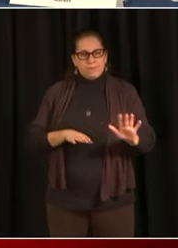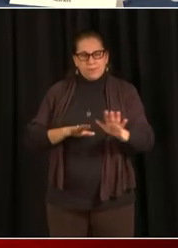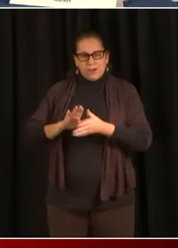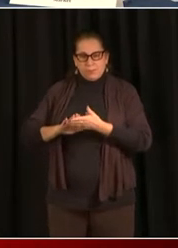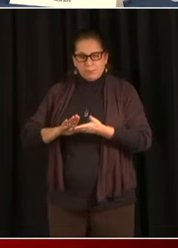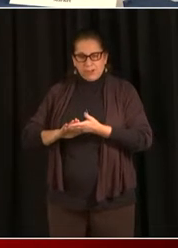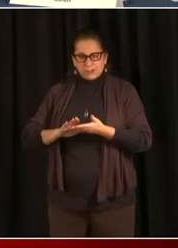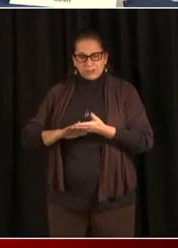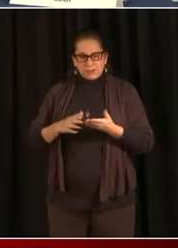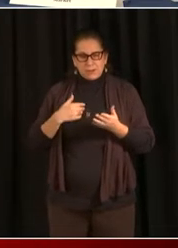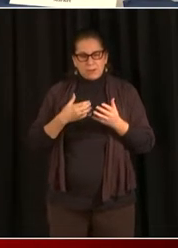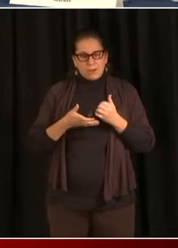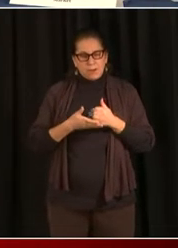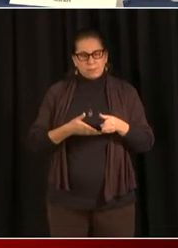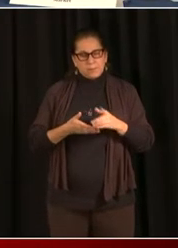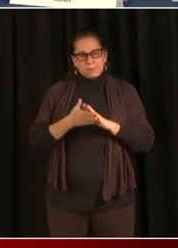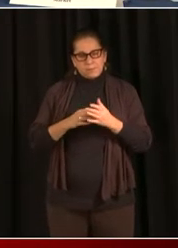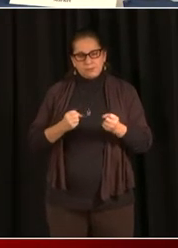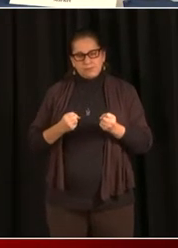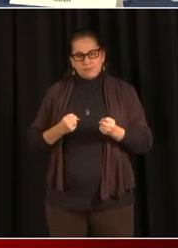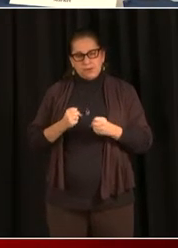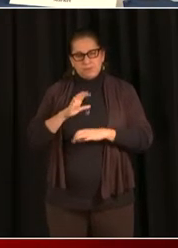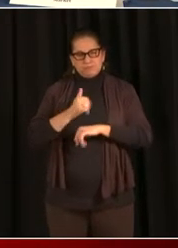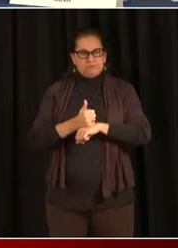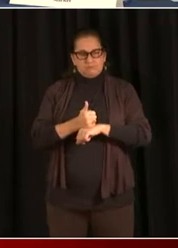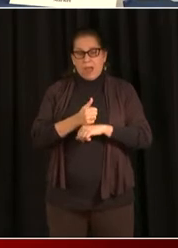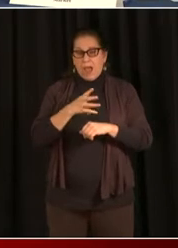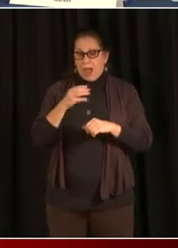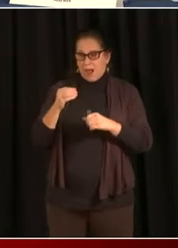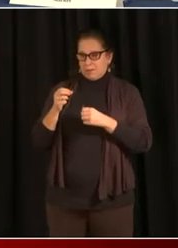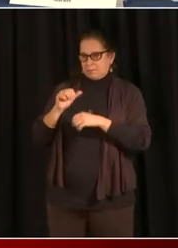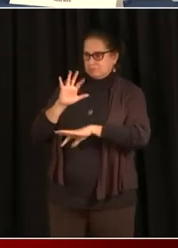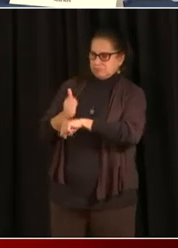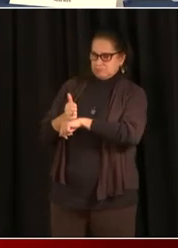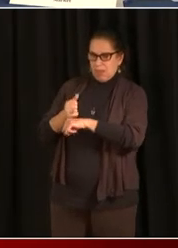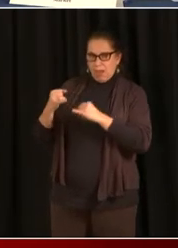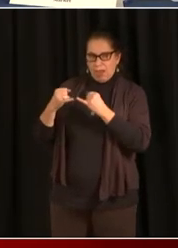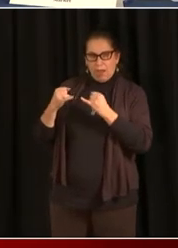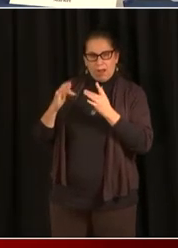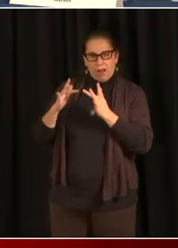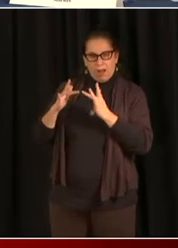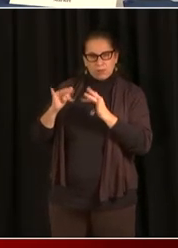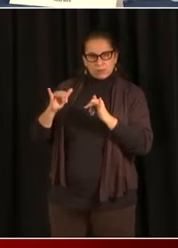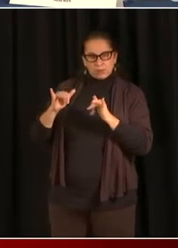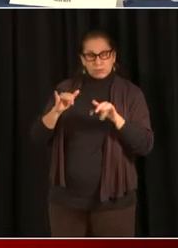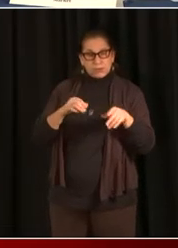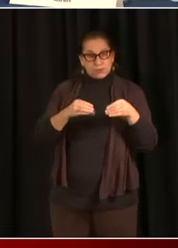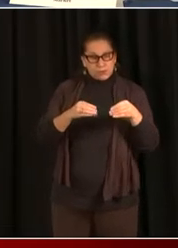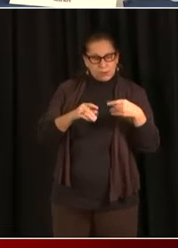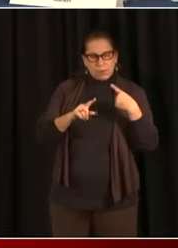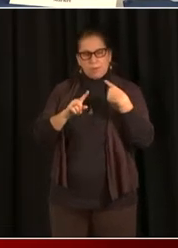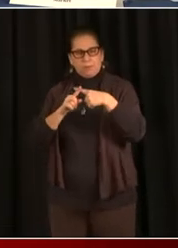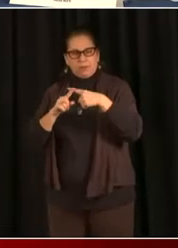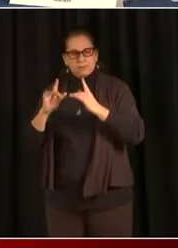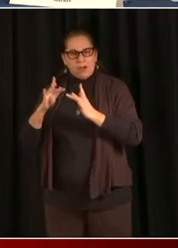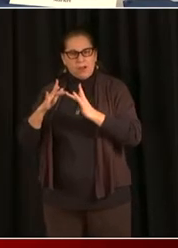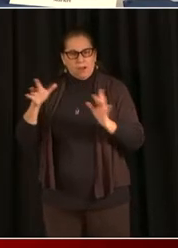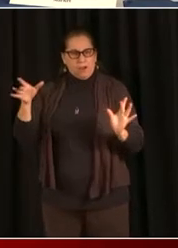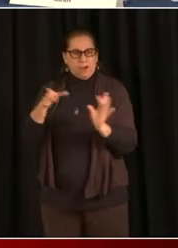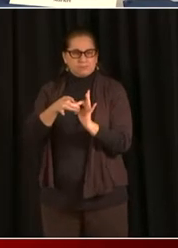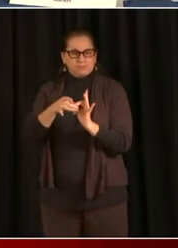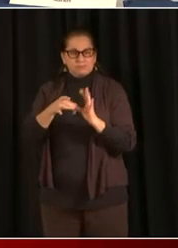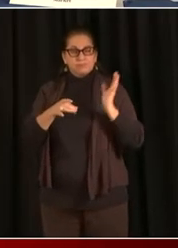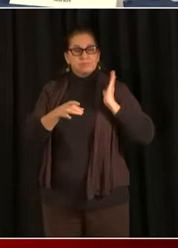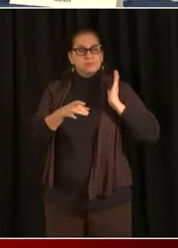proactively working to make sure that we adapt our operations and help them understand how they can adapt their operations to best keep their doors